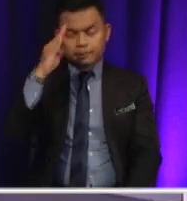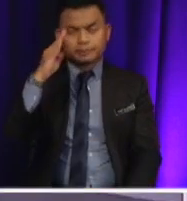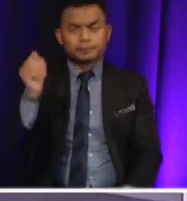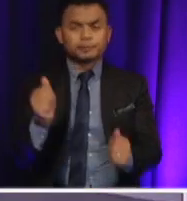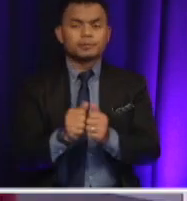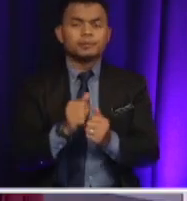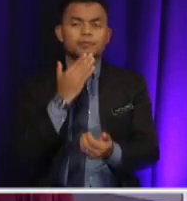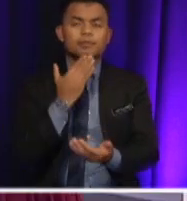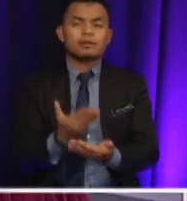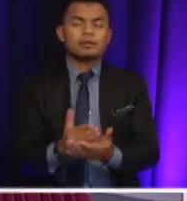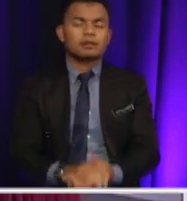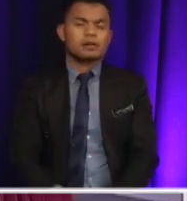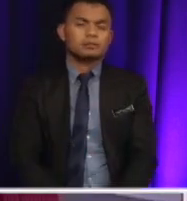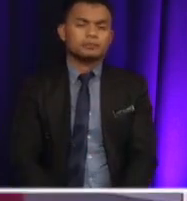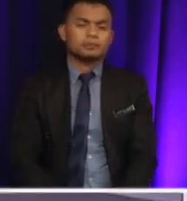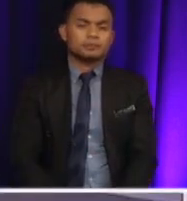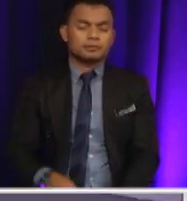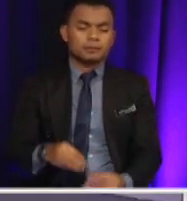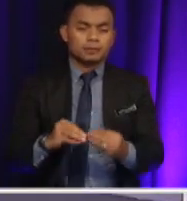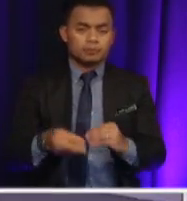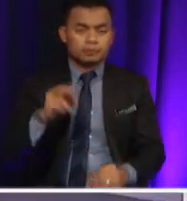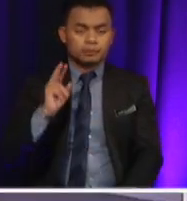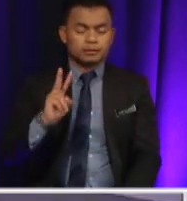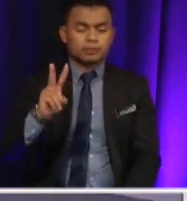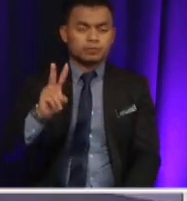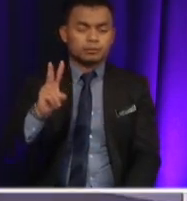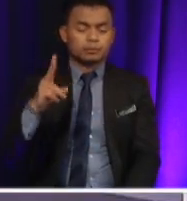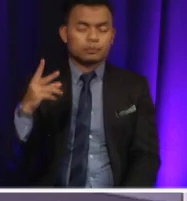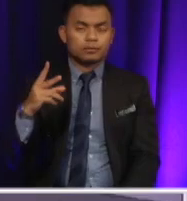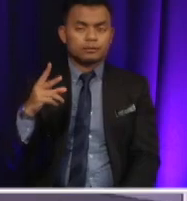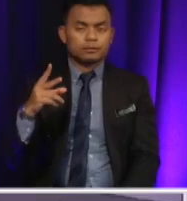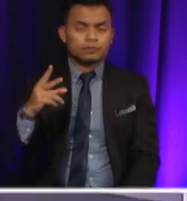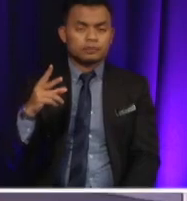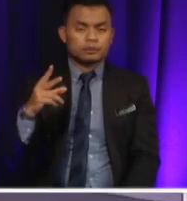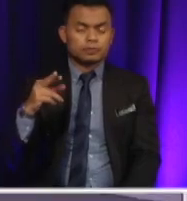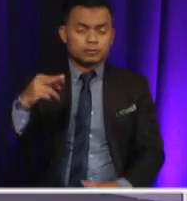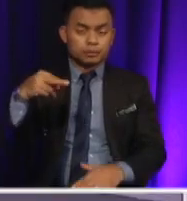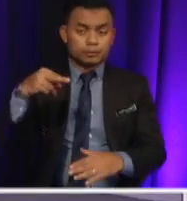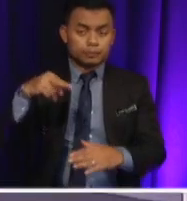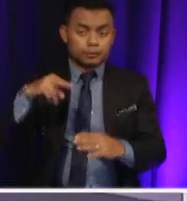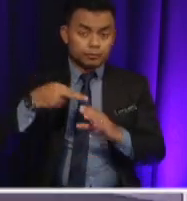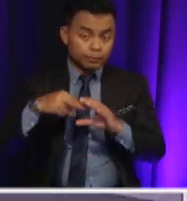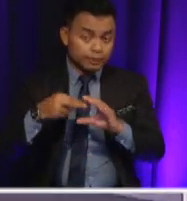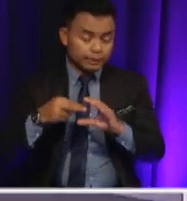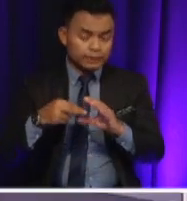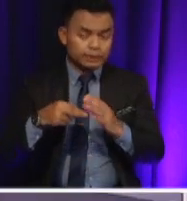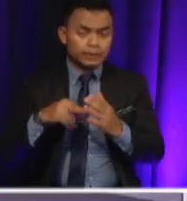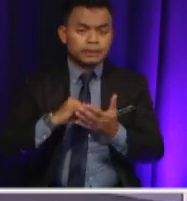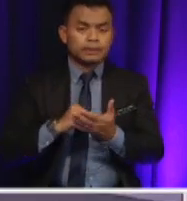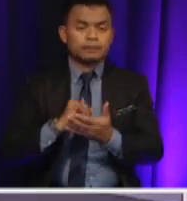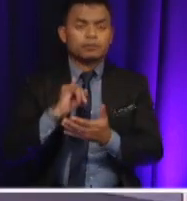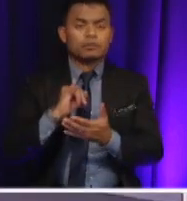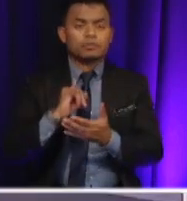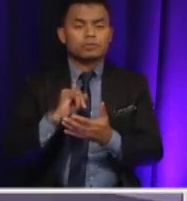Okay? All right. Okay, to reinforce or help out pupils,